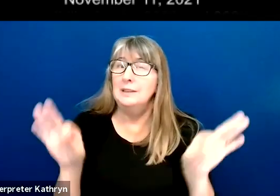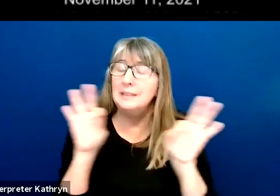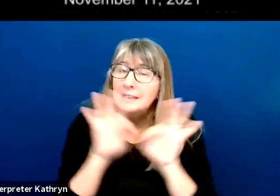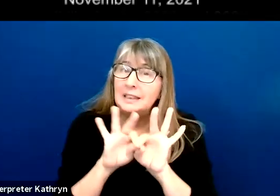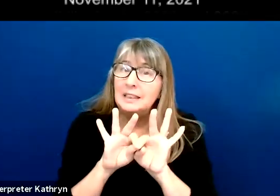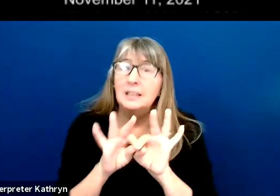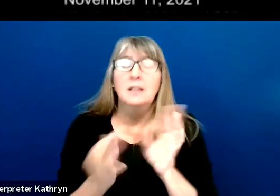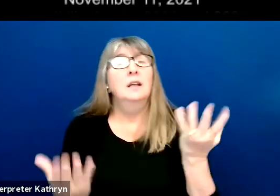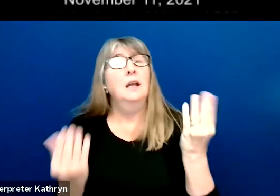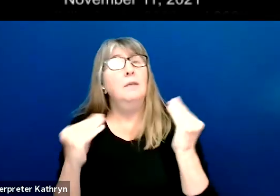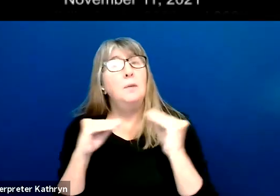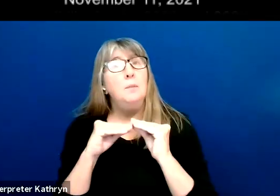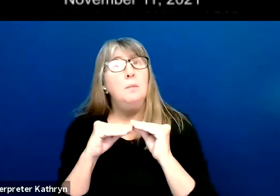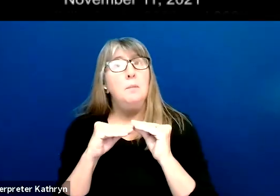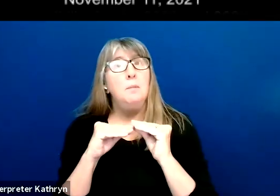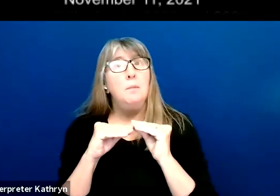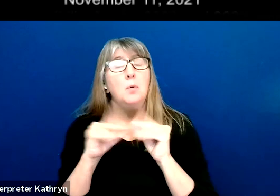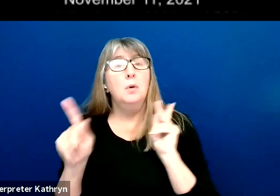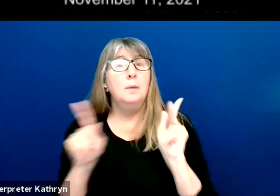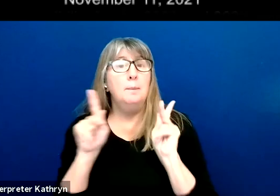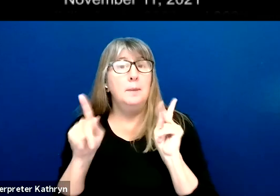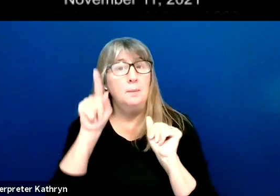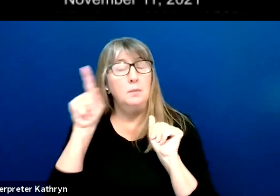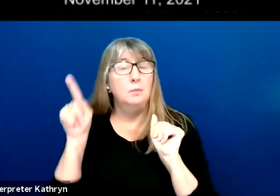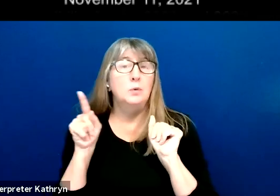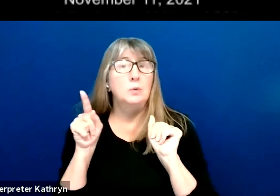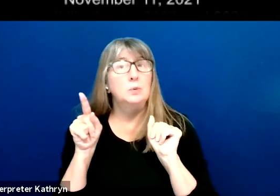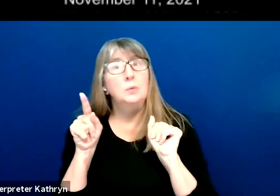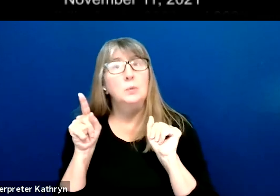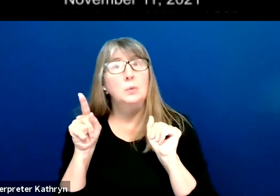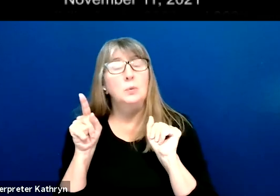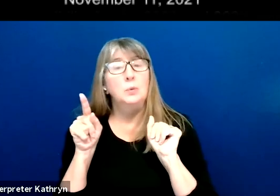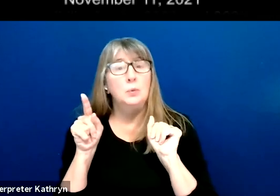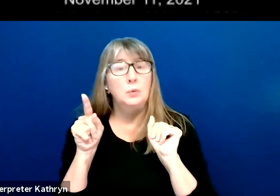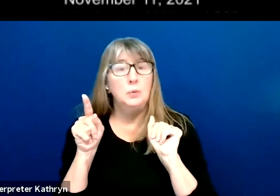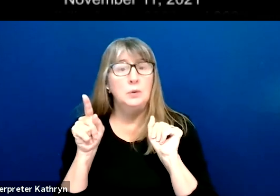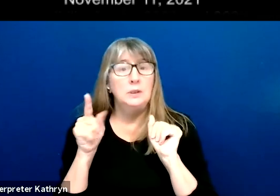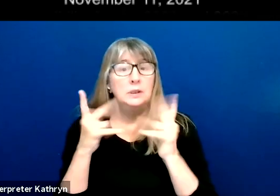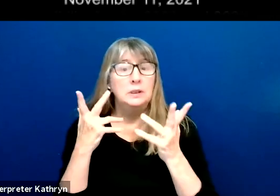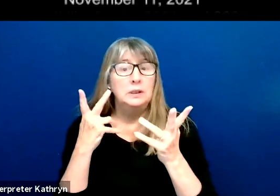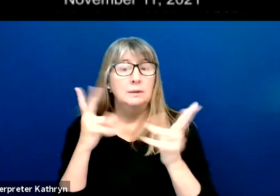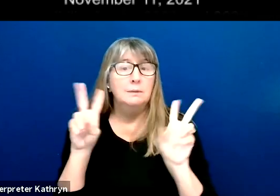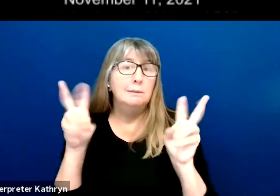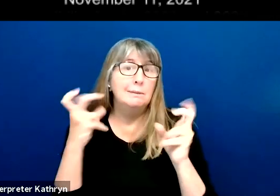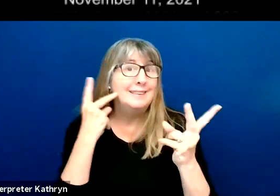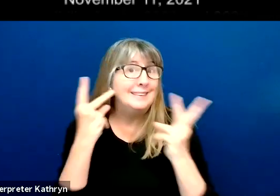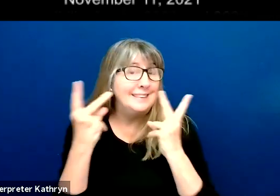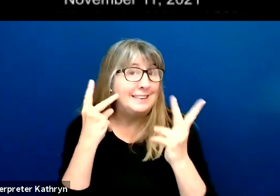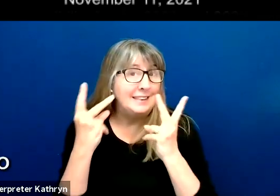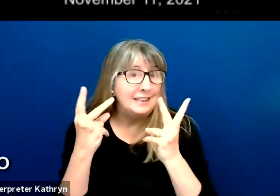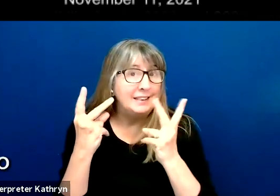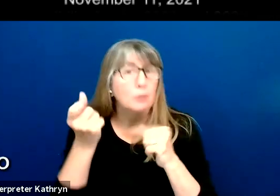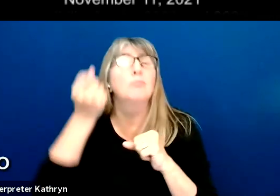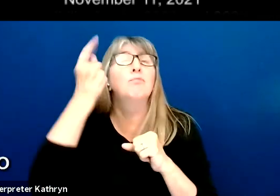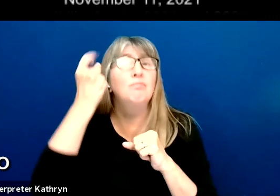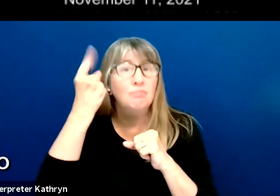the more people sort of see, as it were, that blind people can achieve,